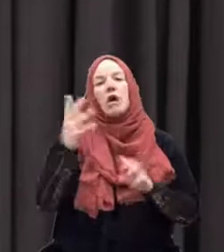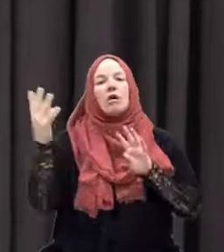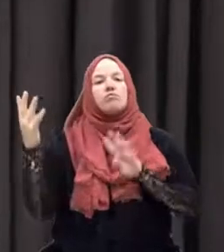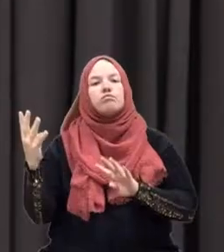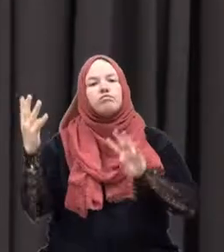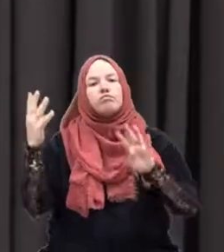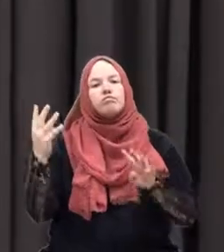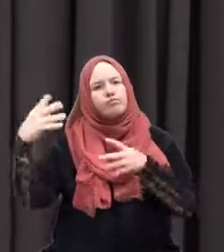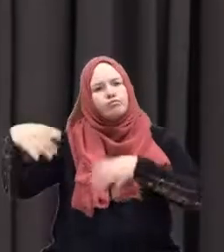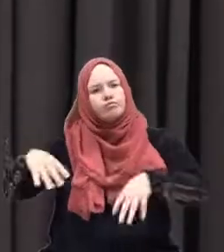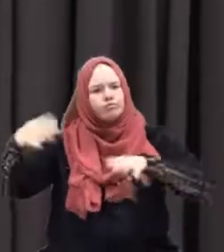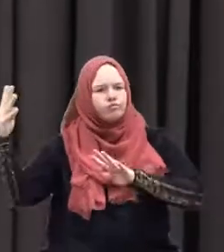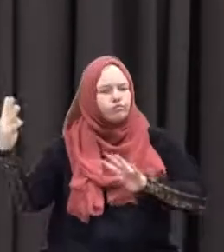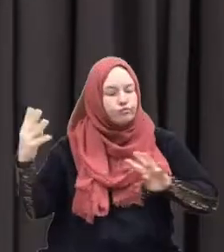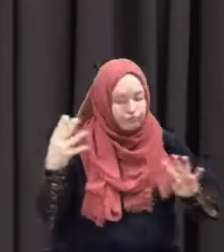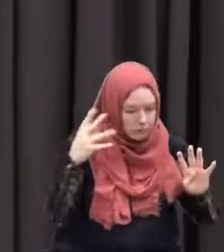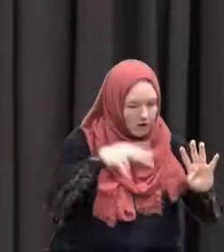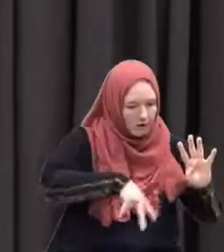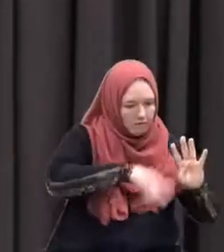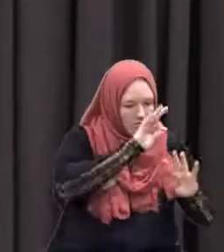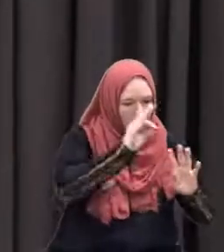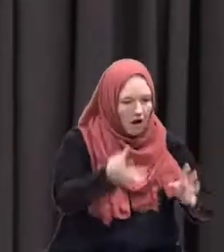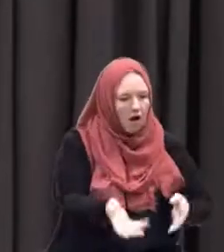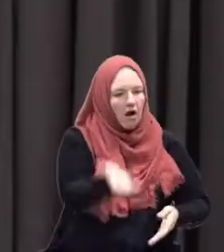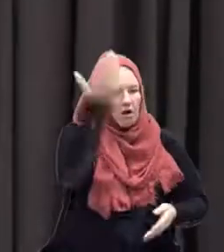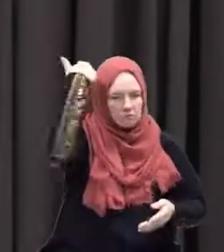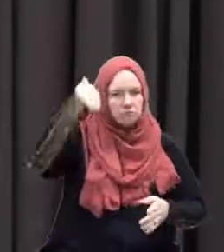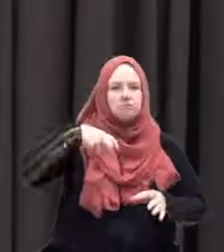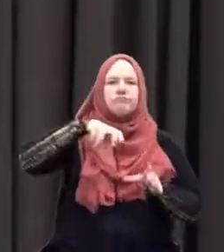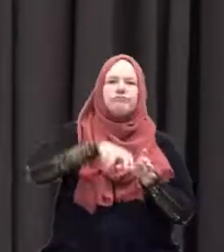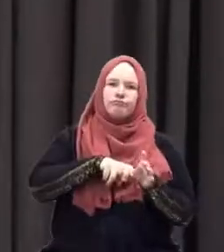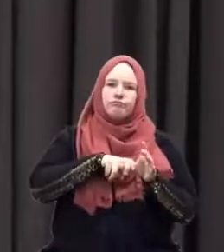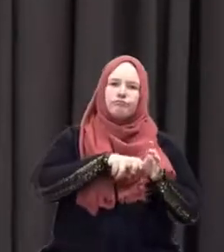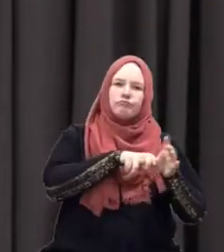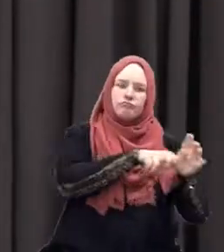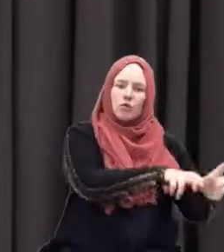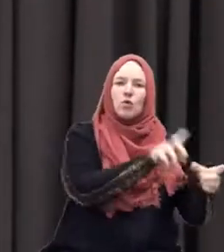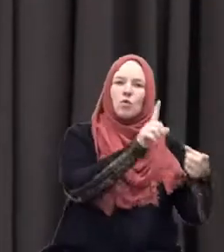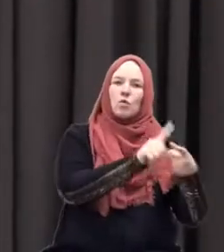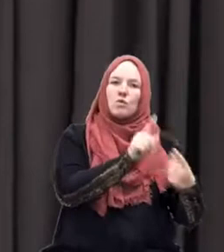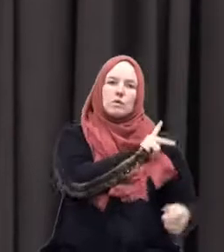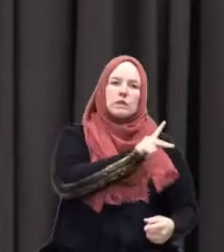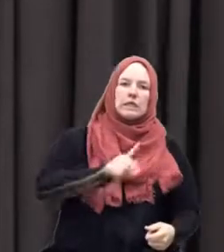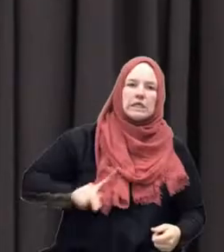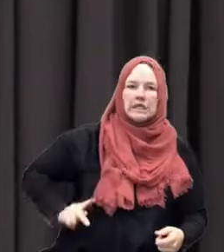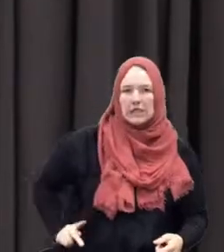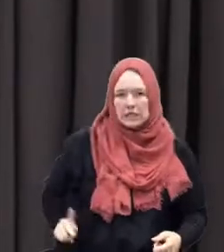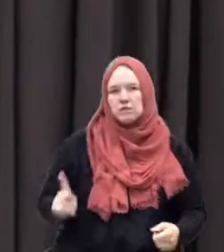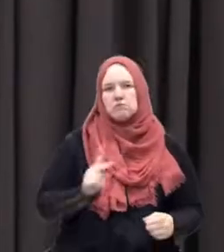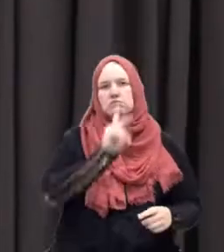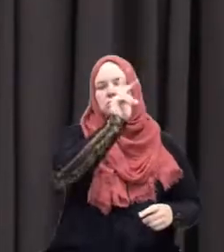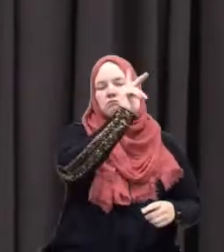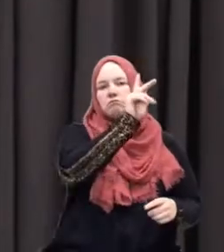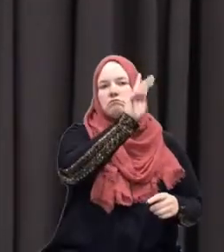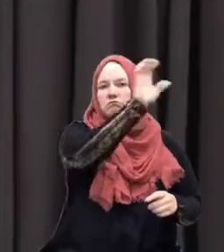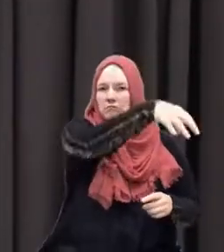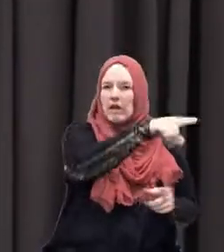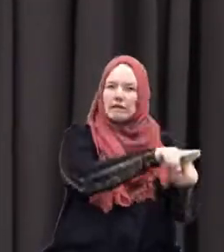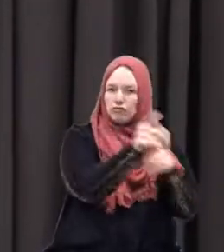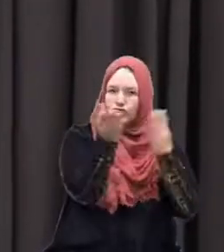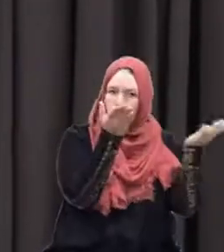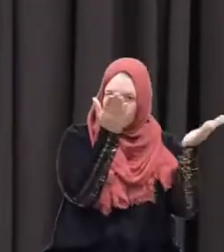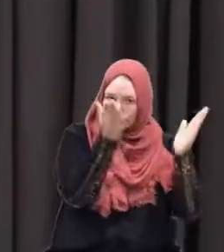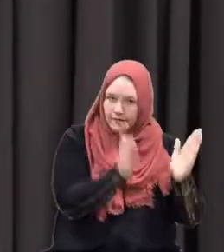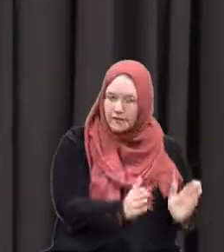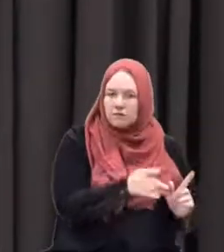up to take care of him. He is put in the palace, albeit as a slave or potential servant,